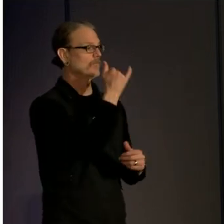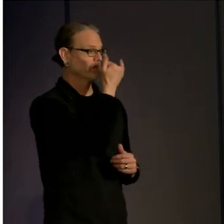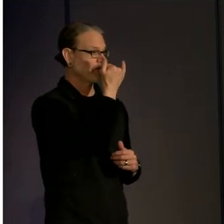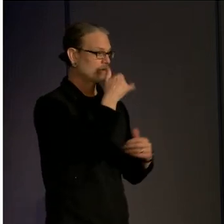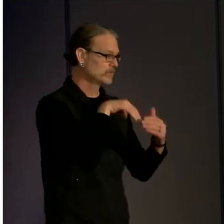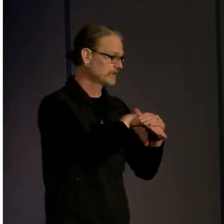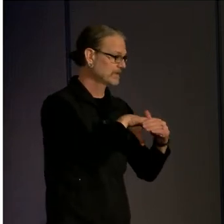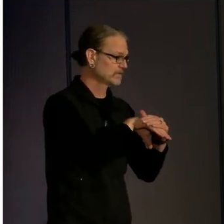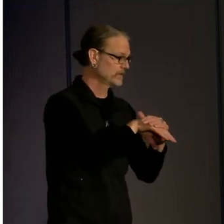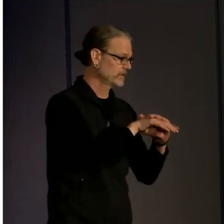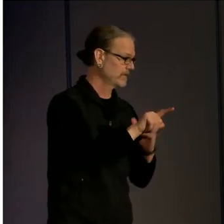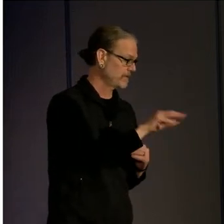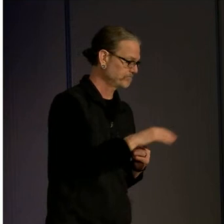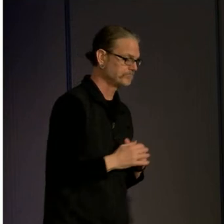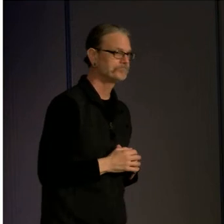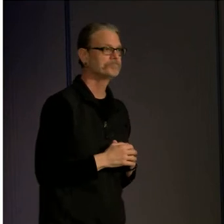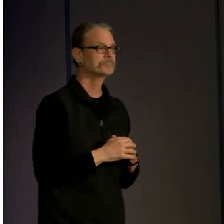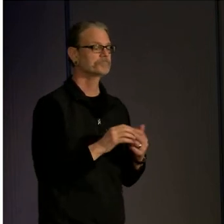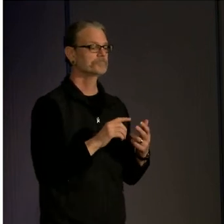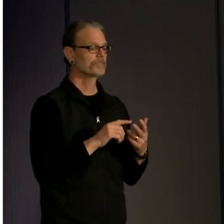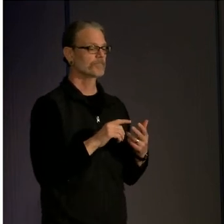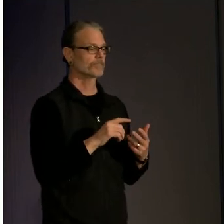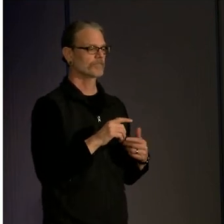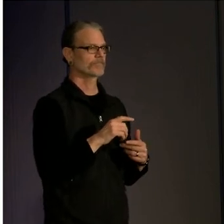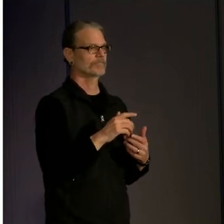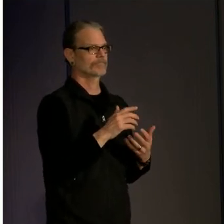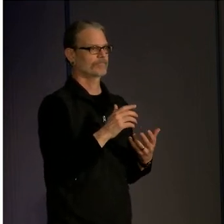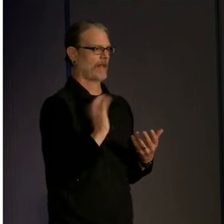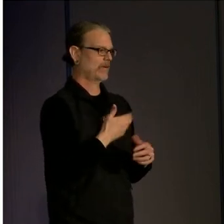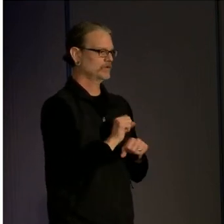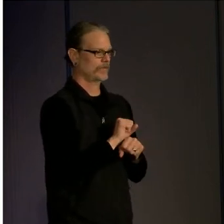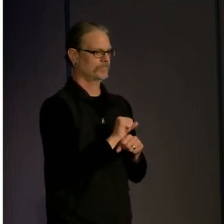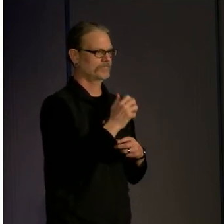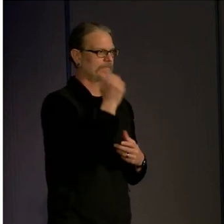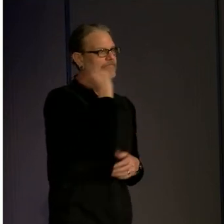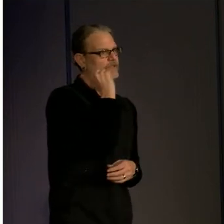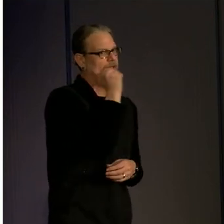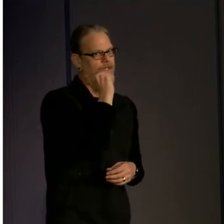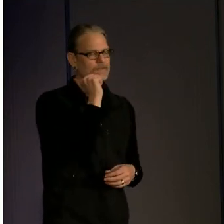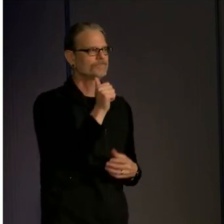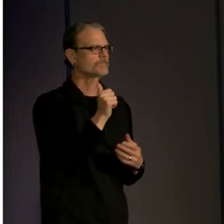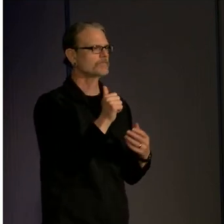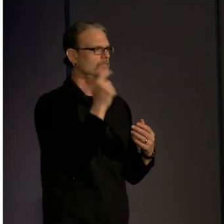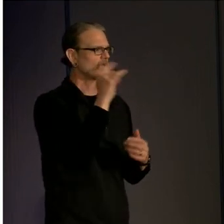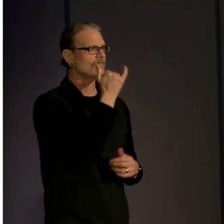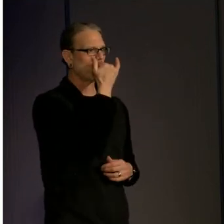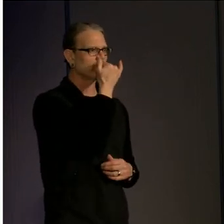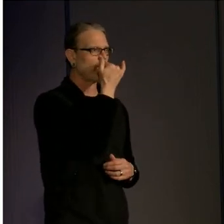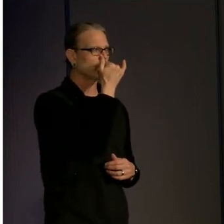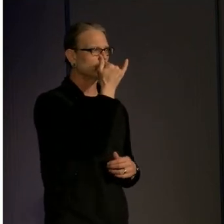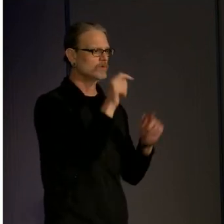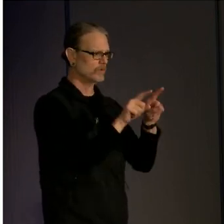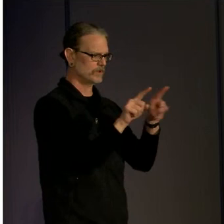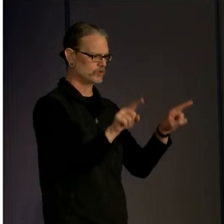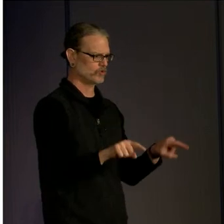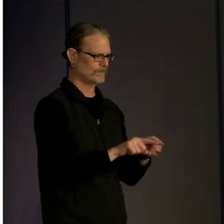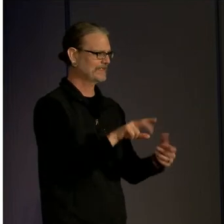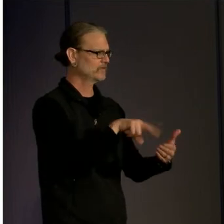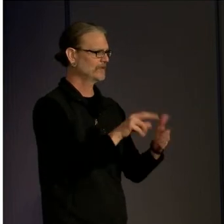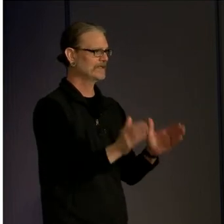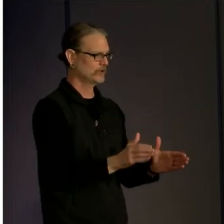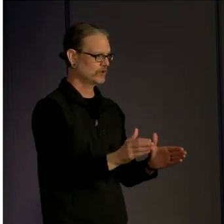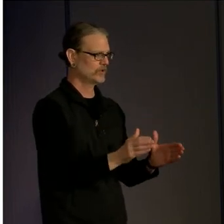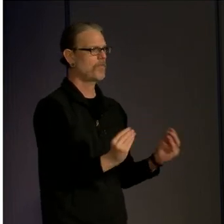Lab. Our day-to-day job was really focused on making Yahoo Screen Reader